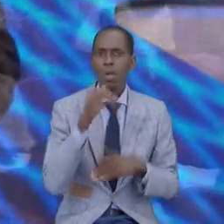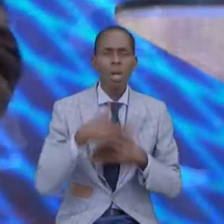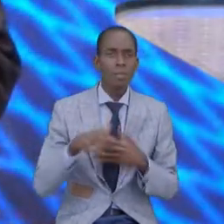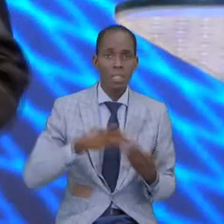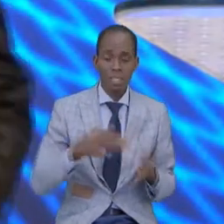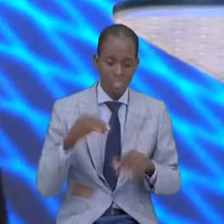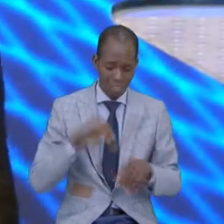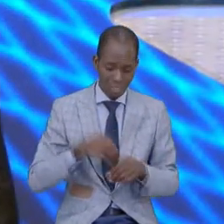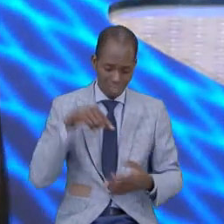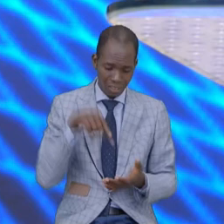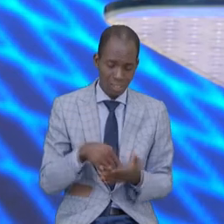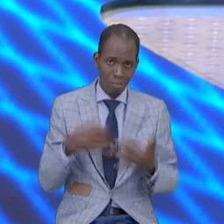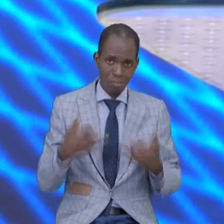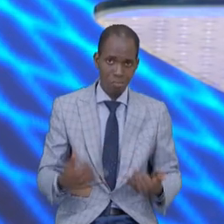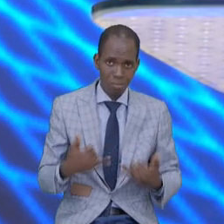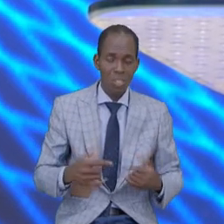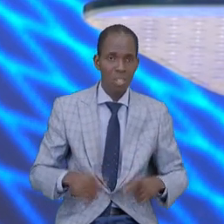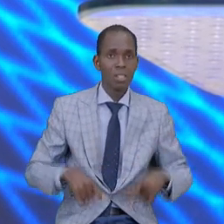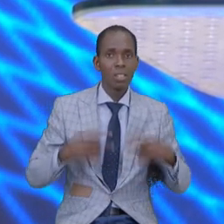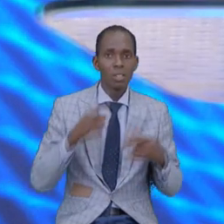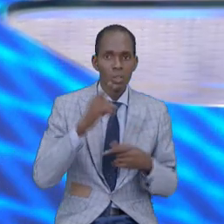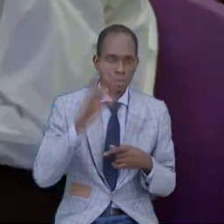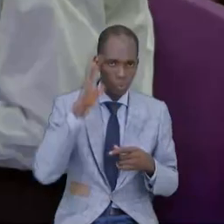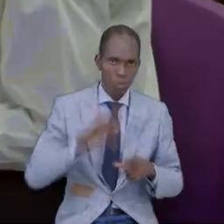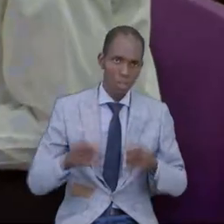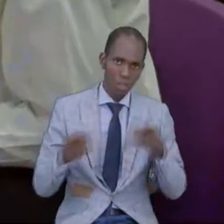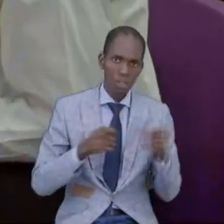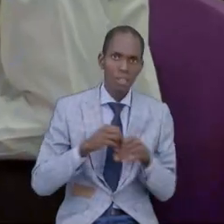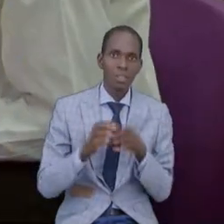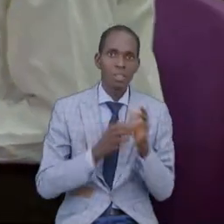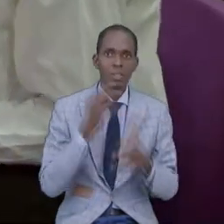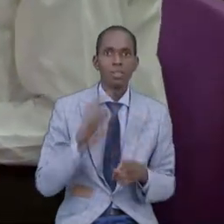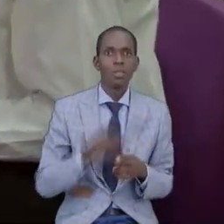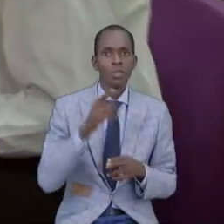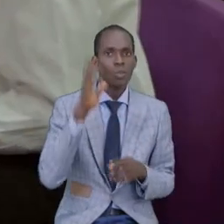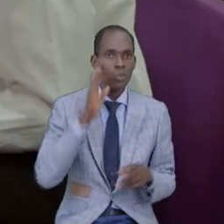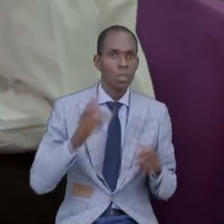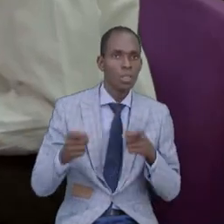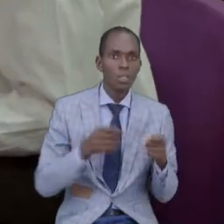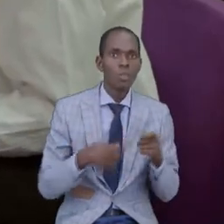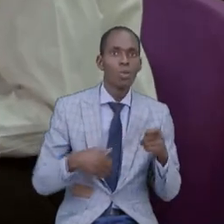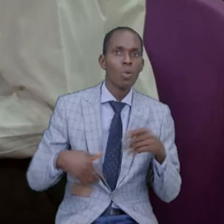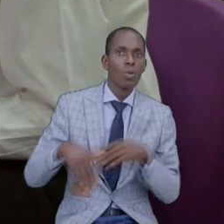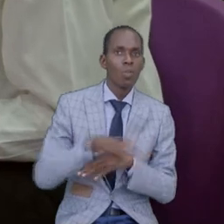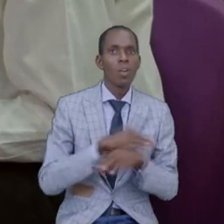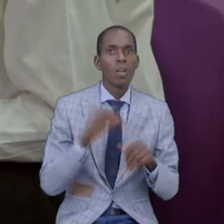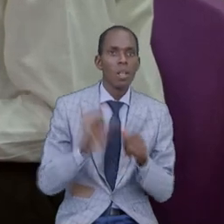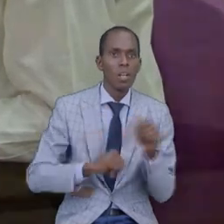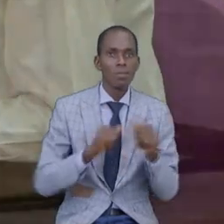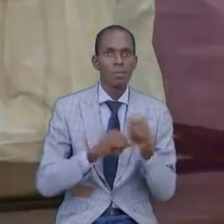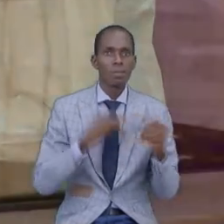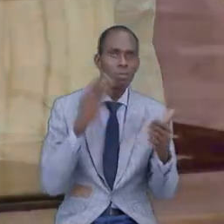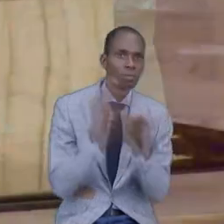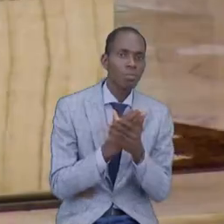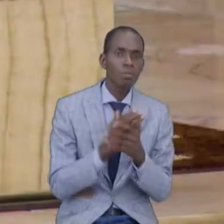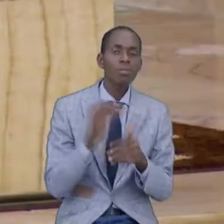life. In this present life, you will reign. You reign over every obstacle,